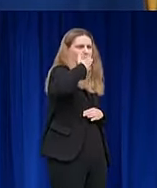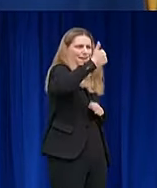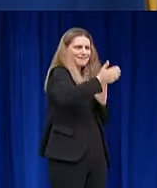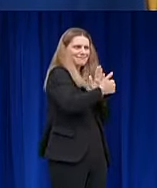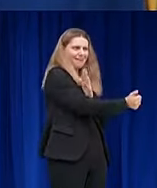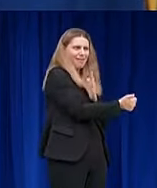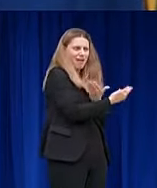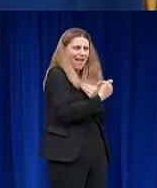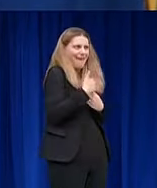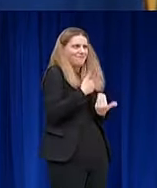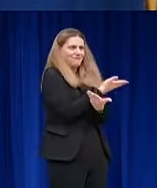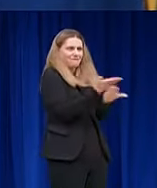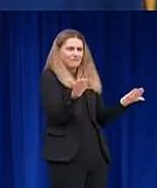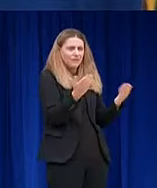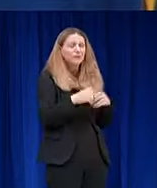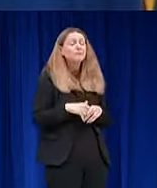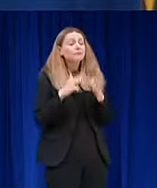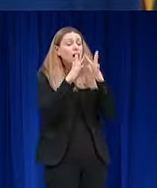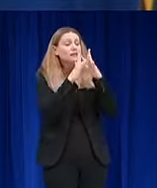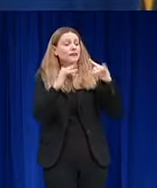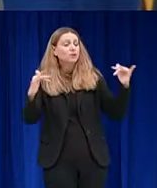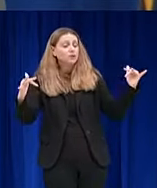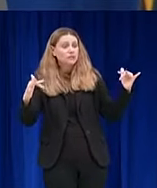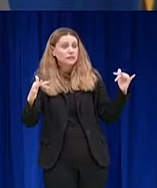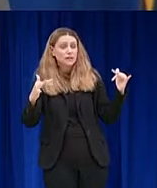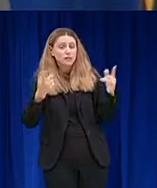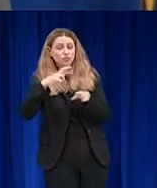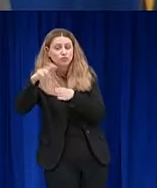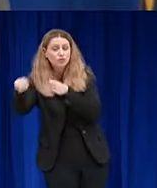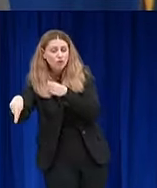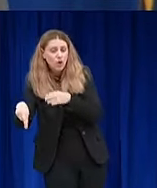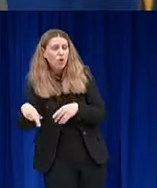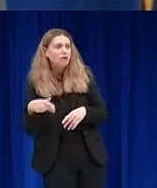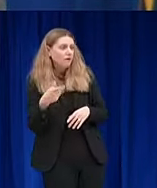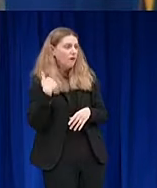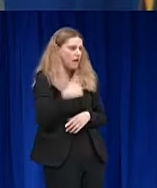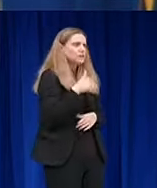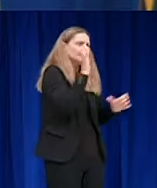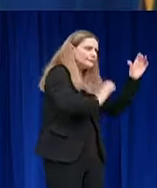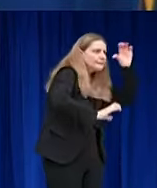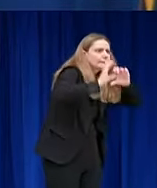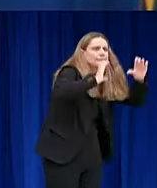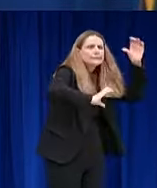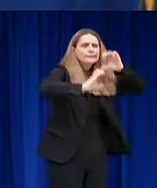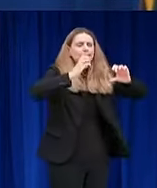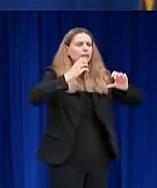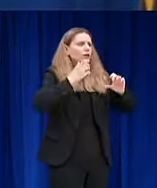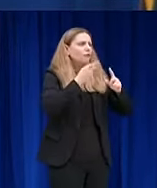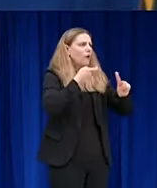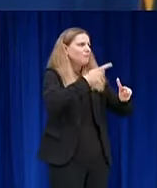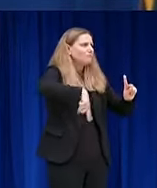an outcome for the search for the best and brightest talent from our increasingly diverse nation.